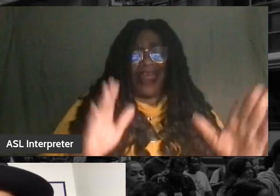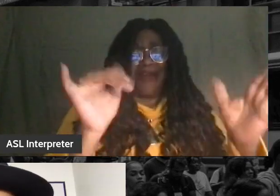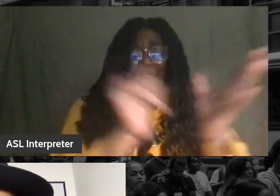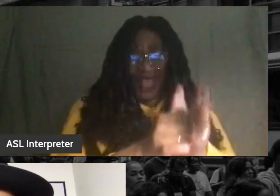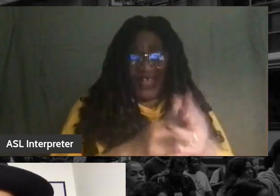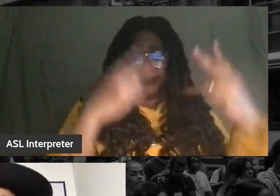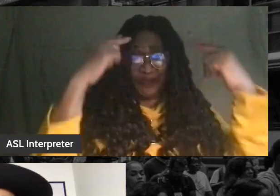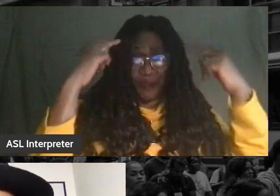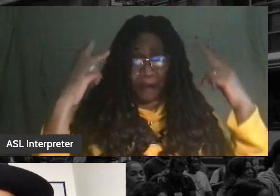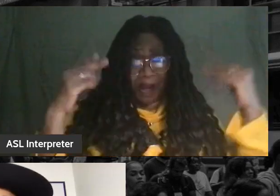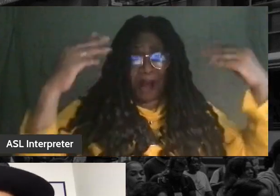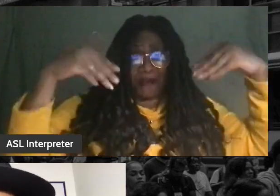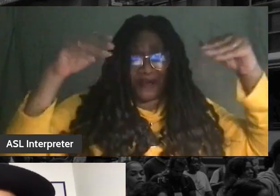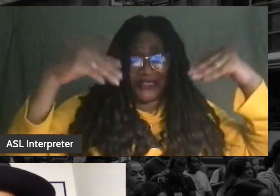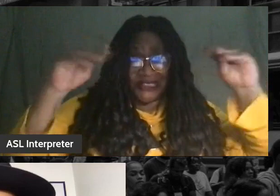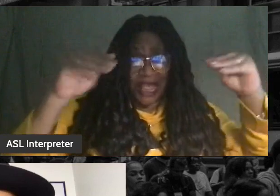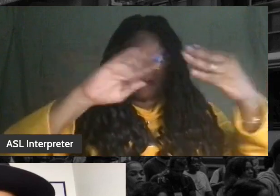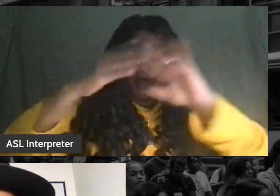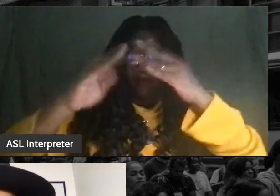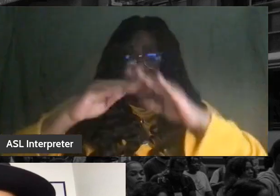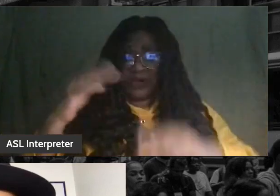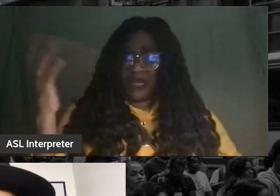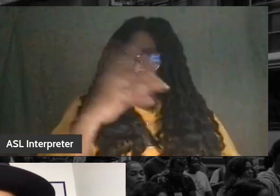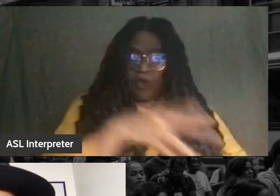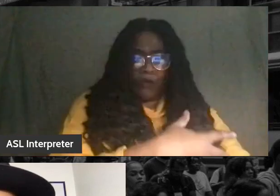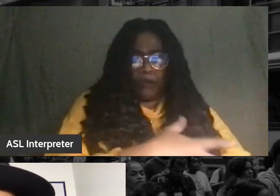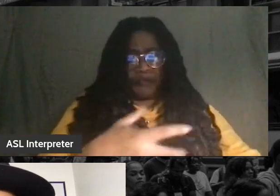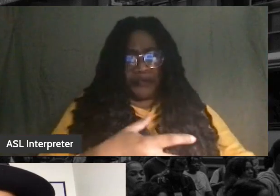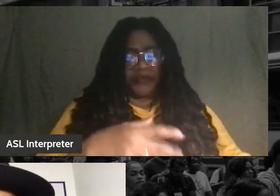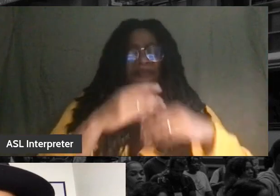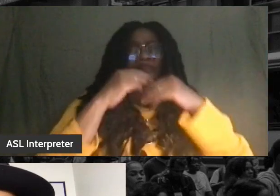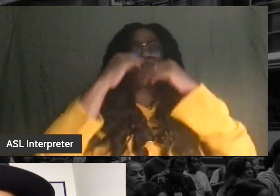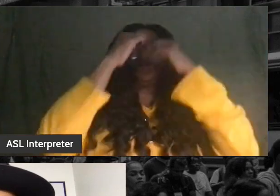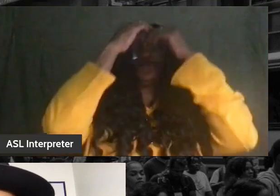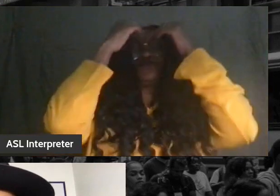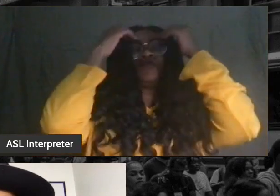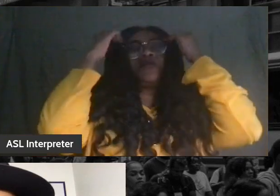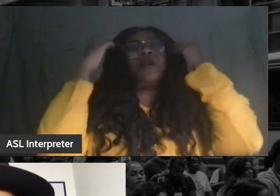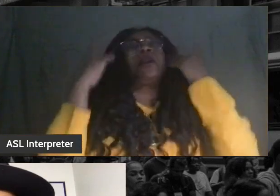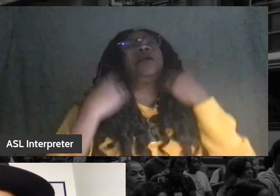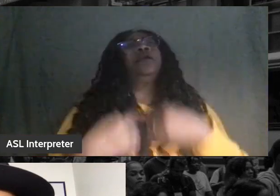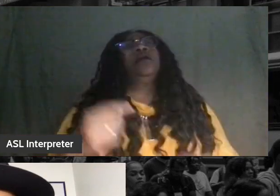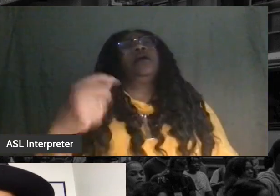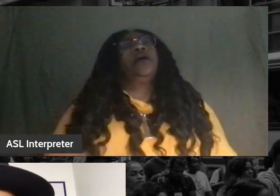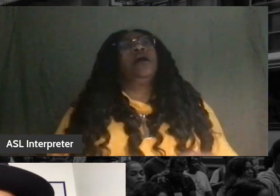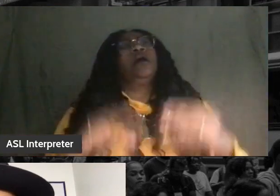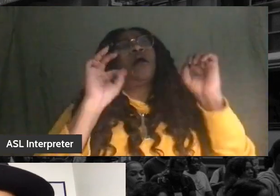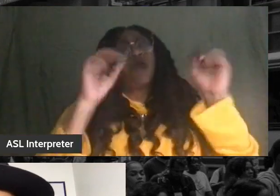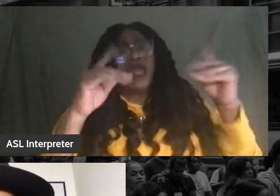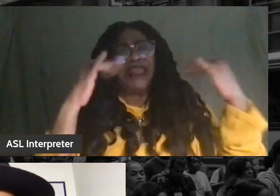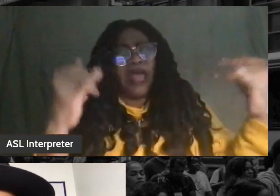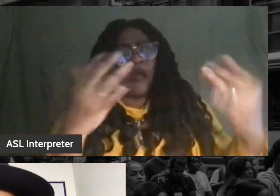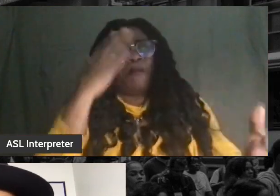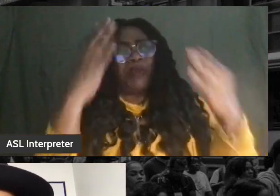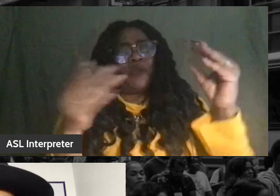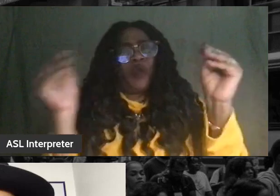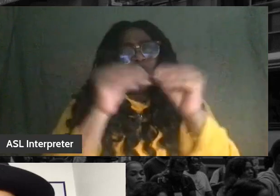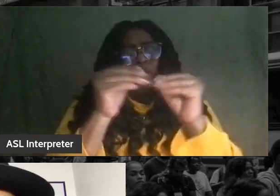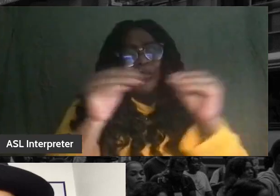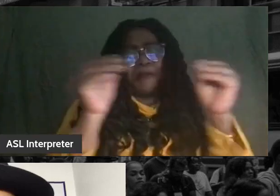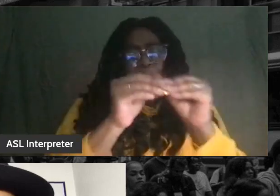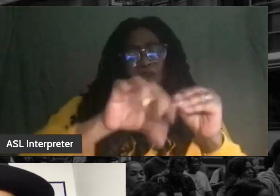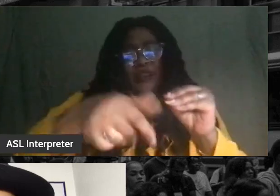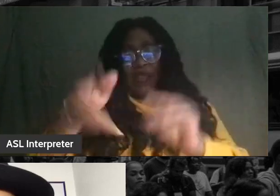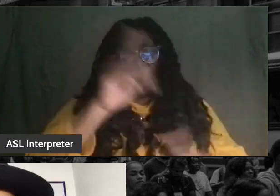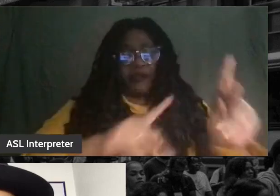powerful. So tell me now, you're a little bit down the road from the emerging filmmakers who may be listening. Can you share